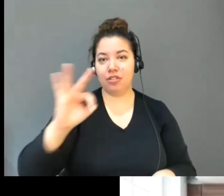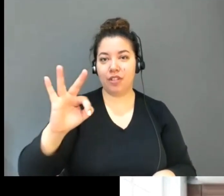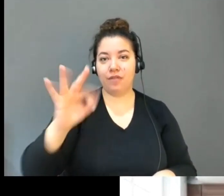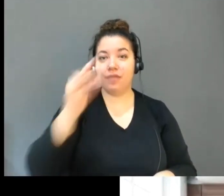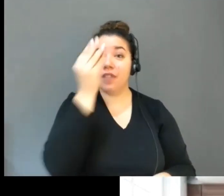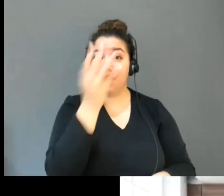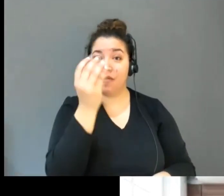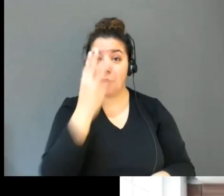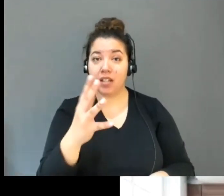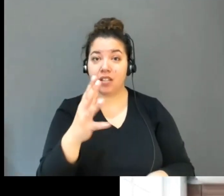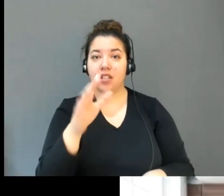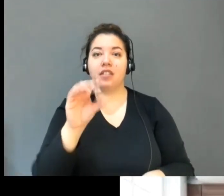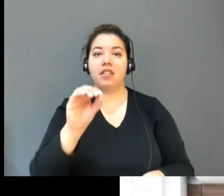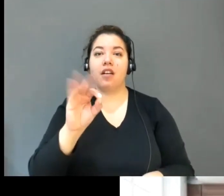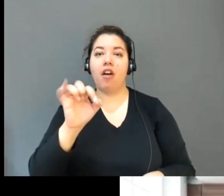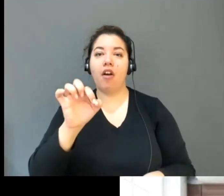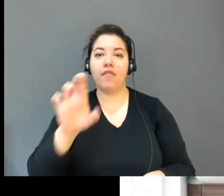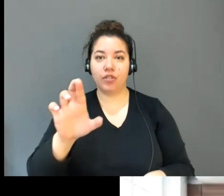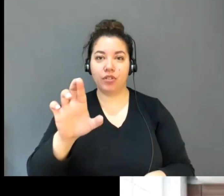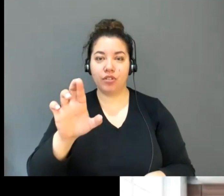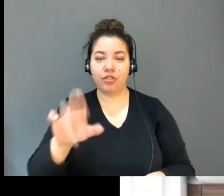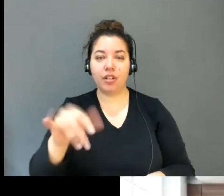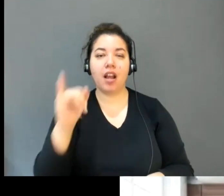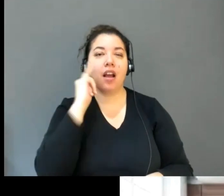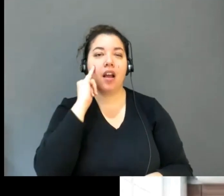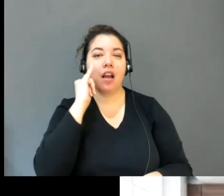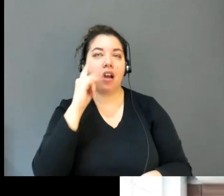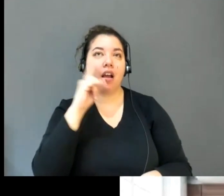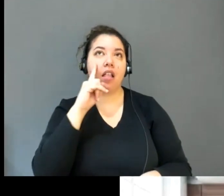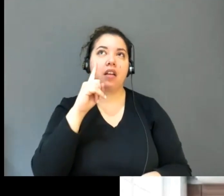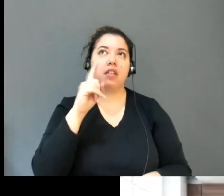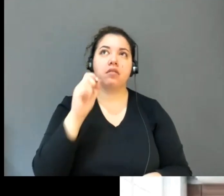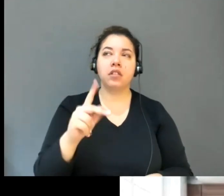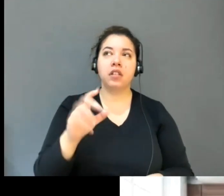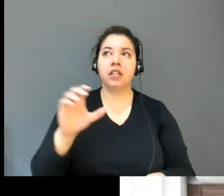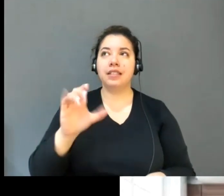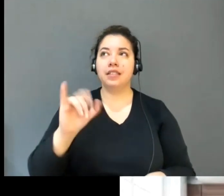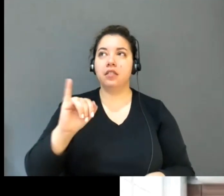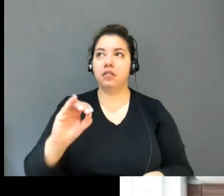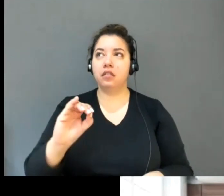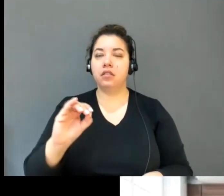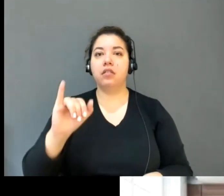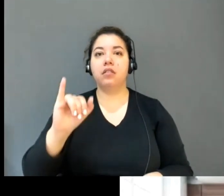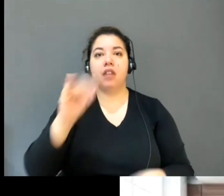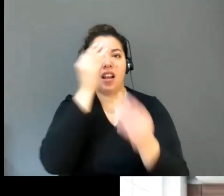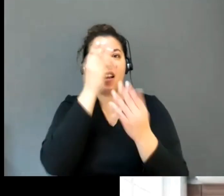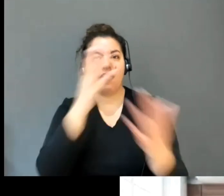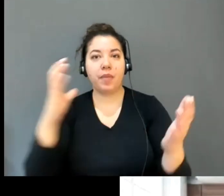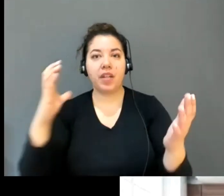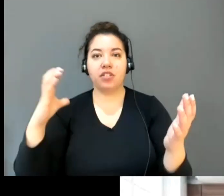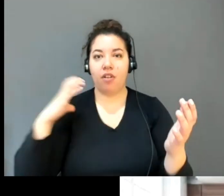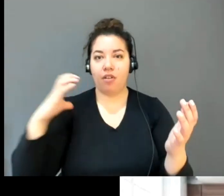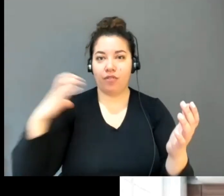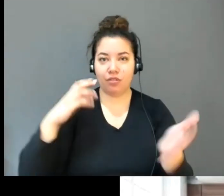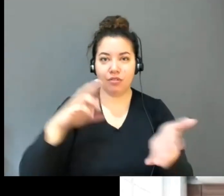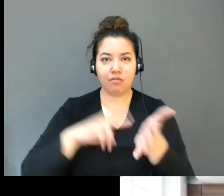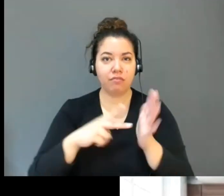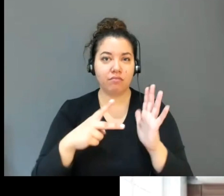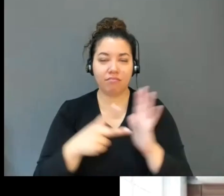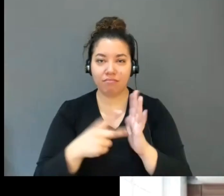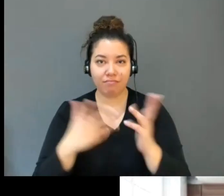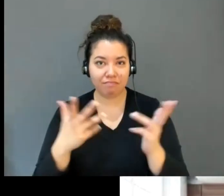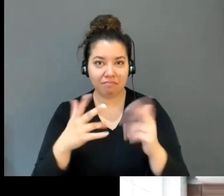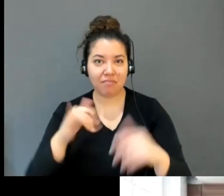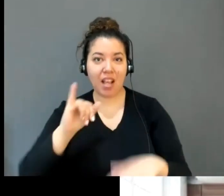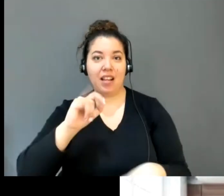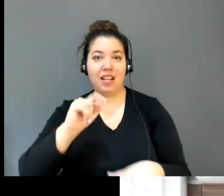And a chief information officer, if you really think of what about information technology is, traditionally information technology has been looked